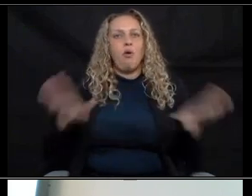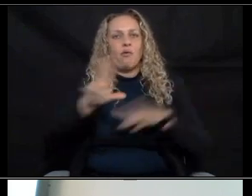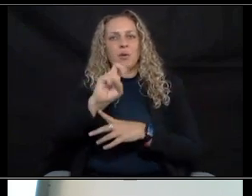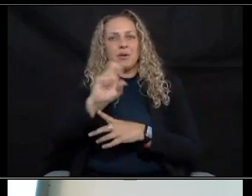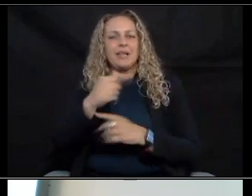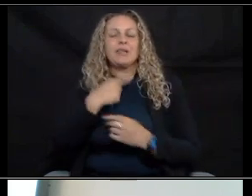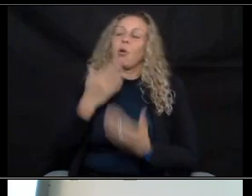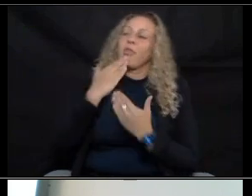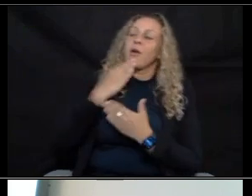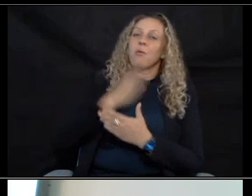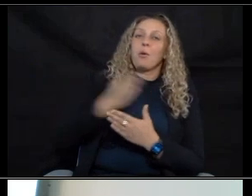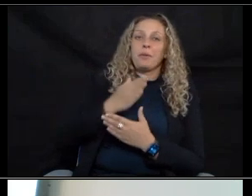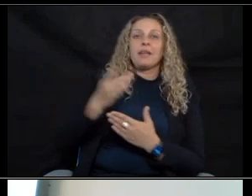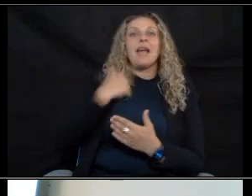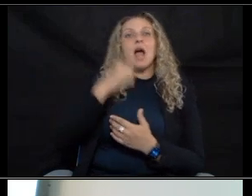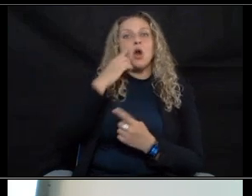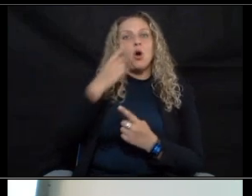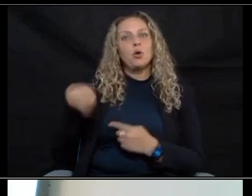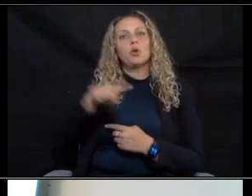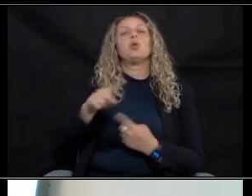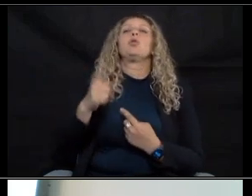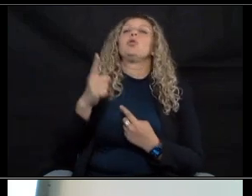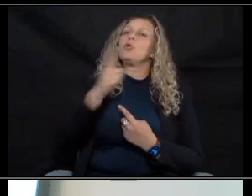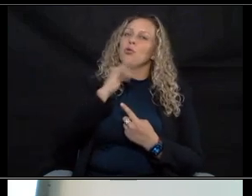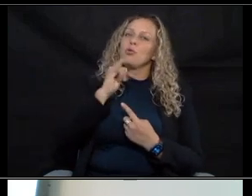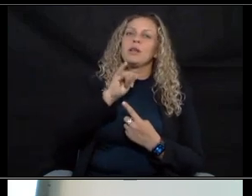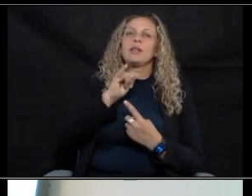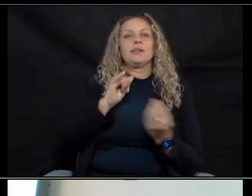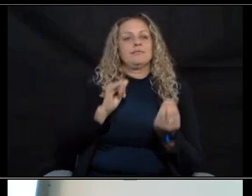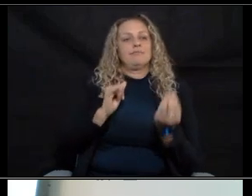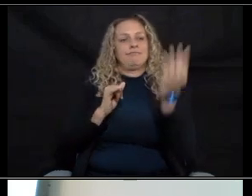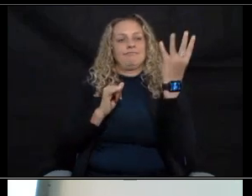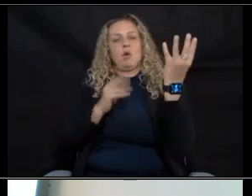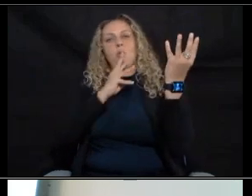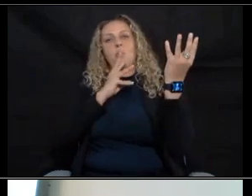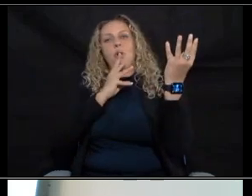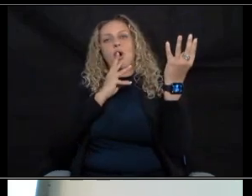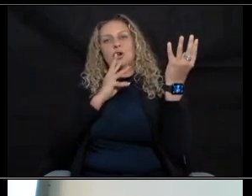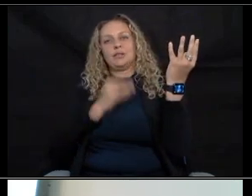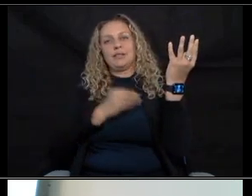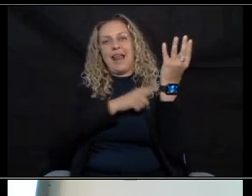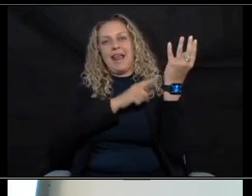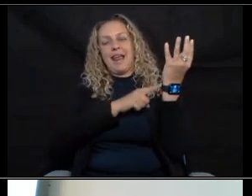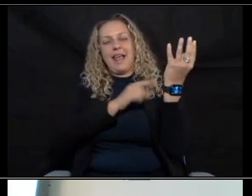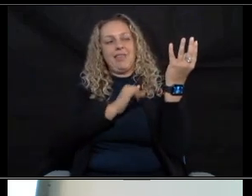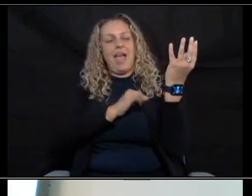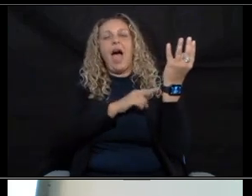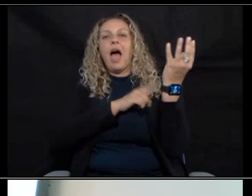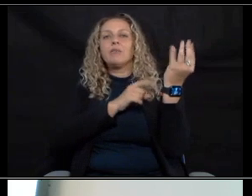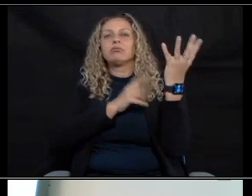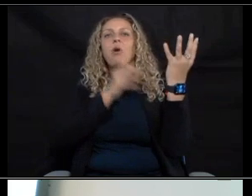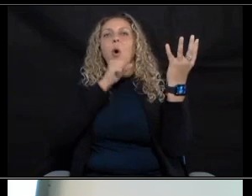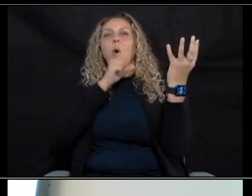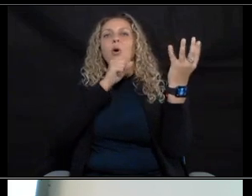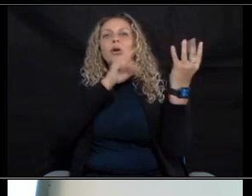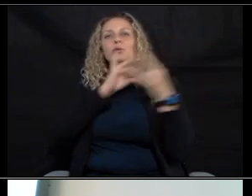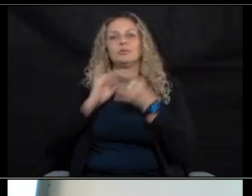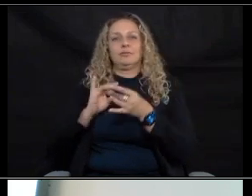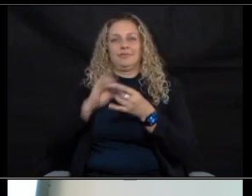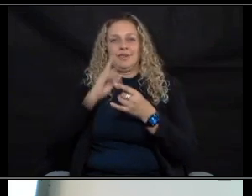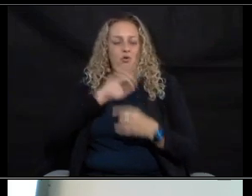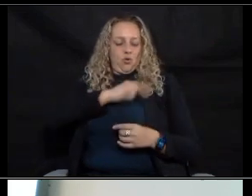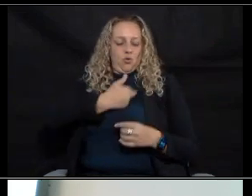Boynton Beach. I know that you all have lit the water tower orange starting tonight and throughout the month. Thank you for turning your Facebook